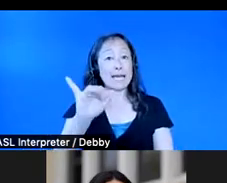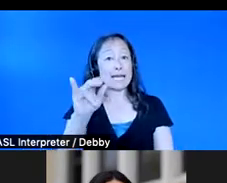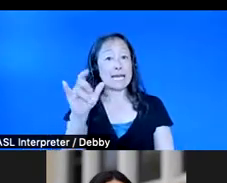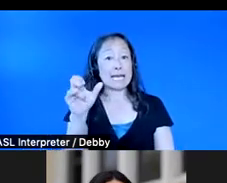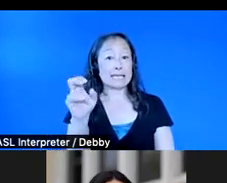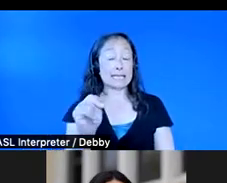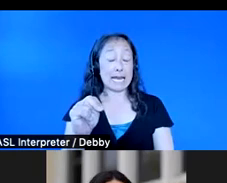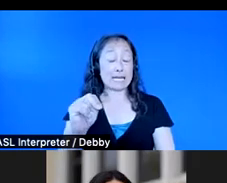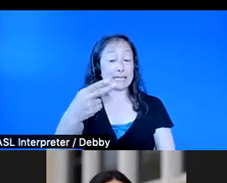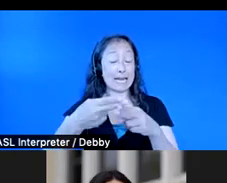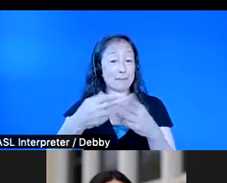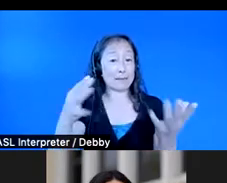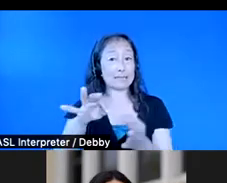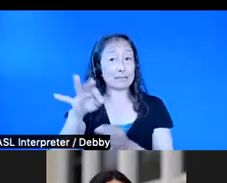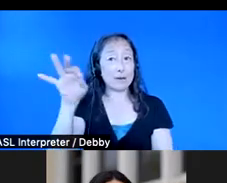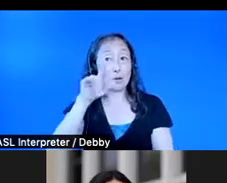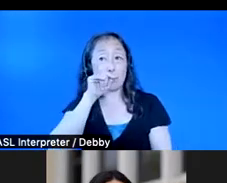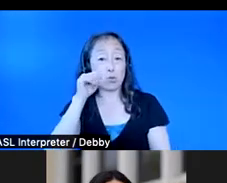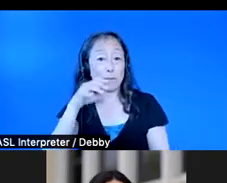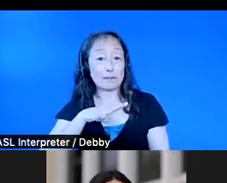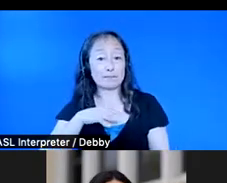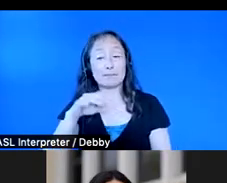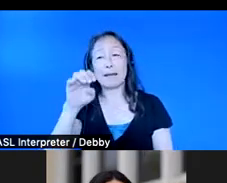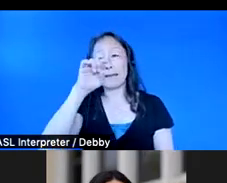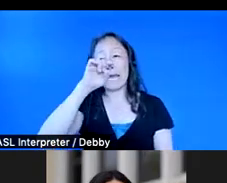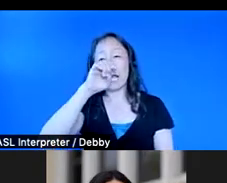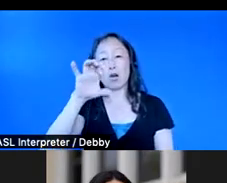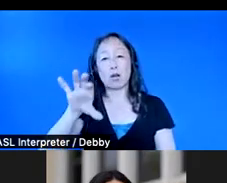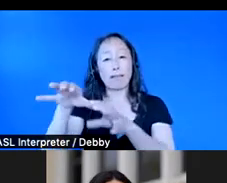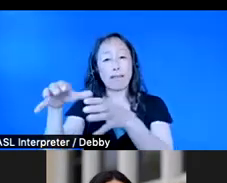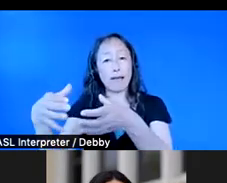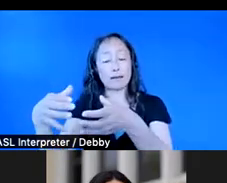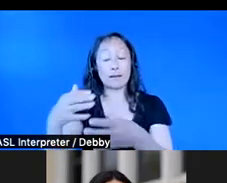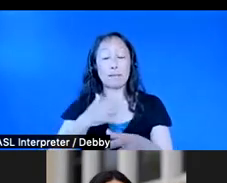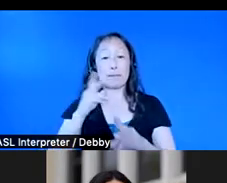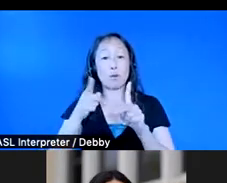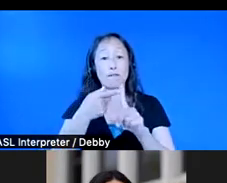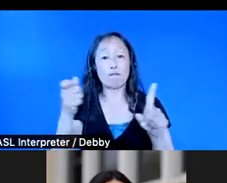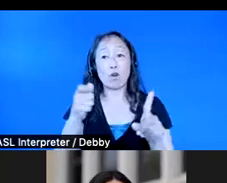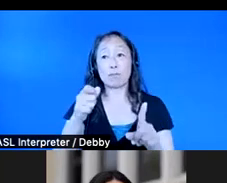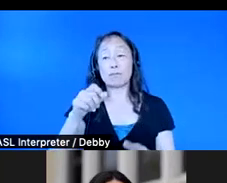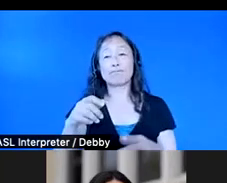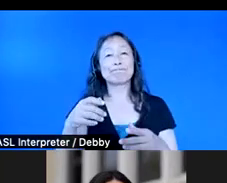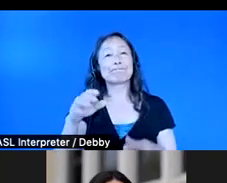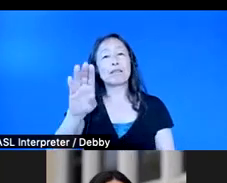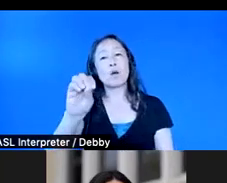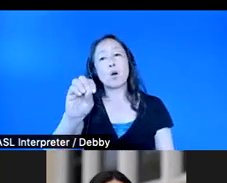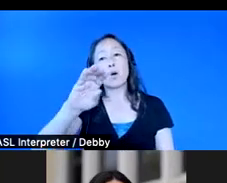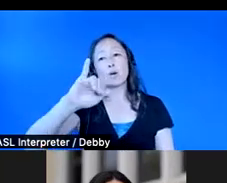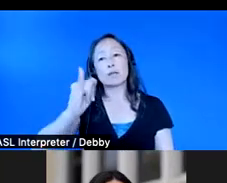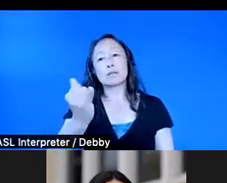Woman. I'm Eagle Clan, and my people are from the White Earth Band of Ojibwe, which is where Christine